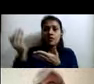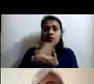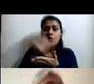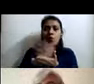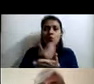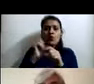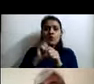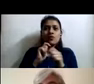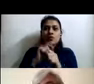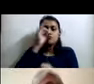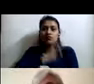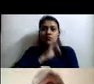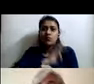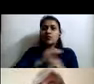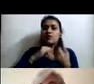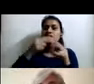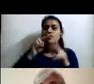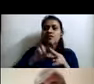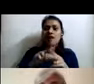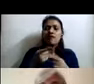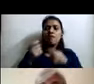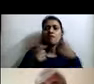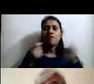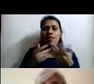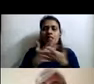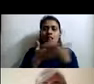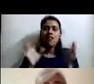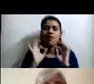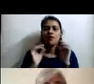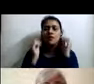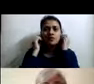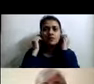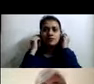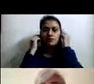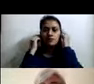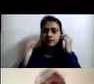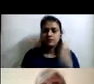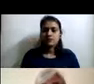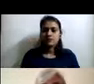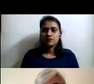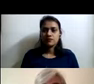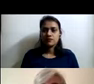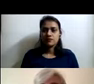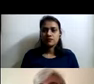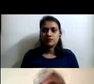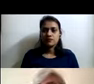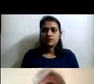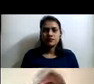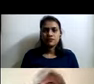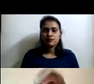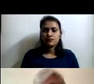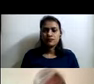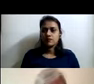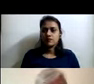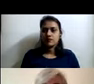the reserve, pay the salaries of the staff and hopefully create a small corpus which would make this whole model sustainable. Of